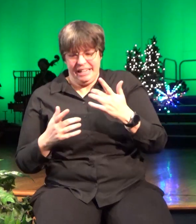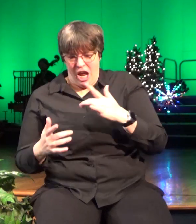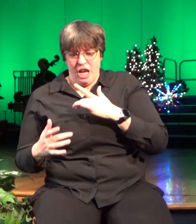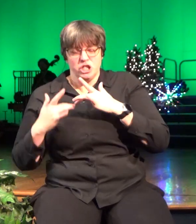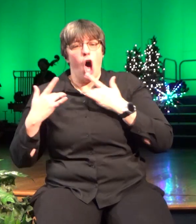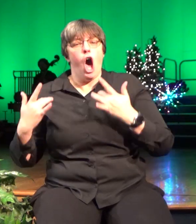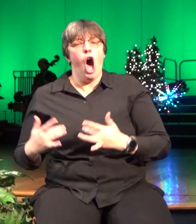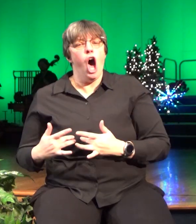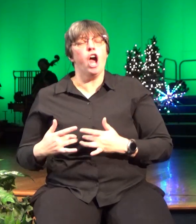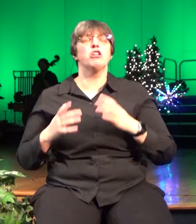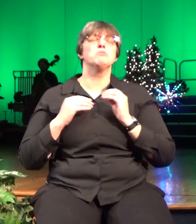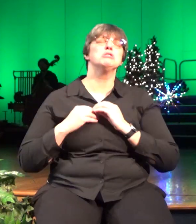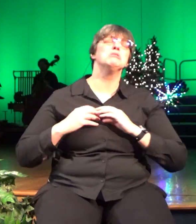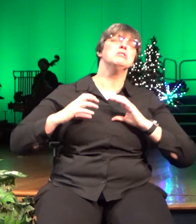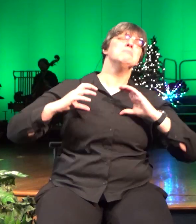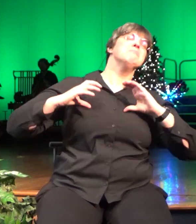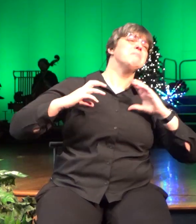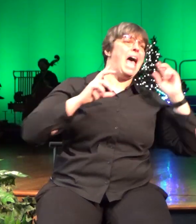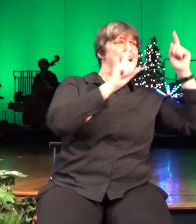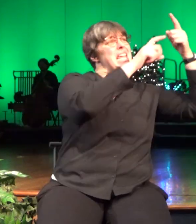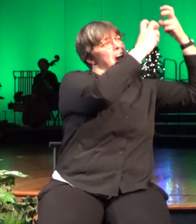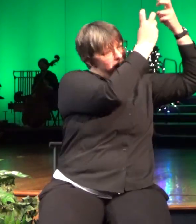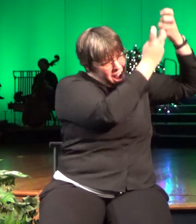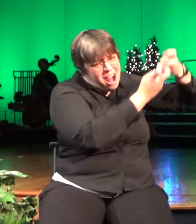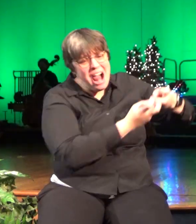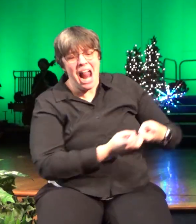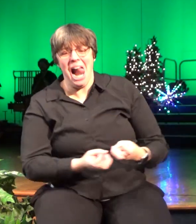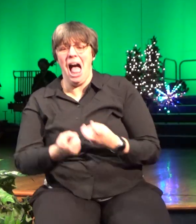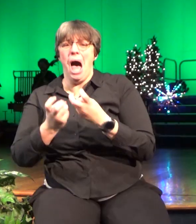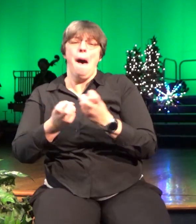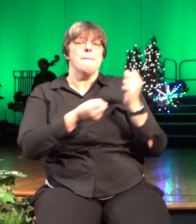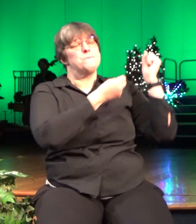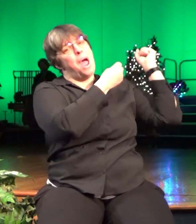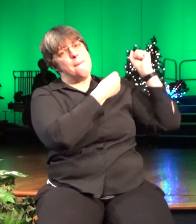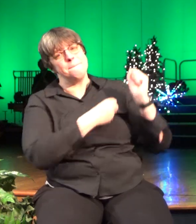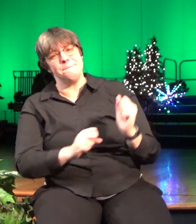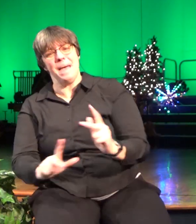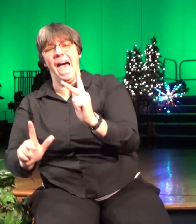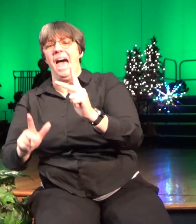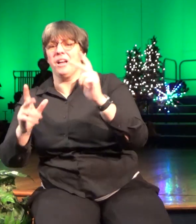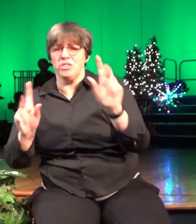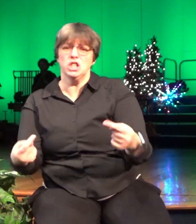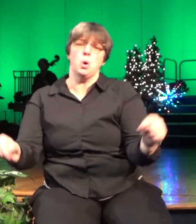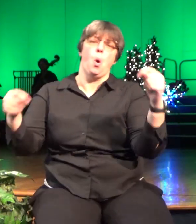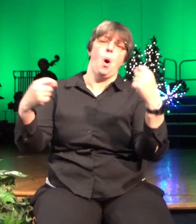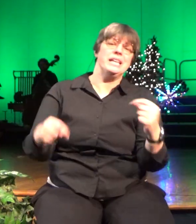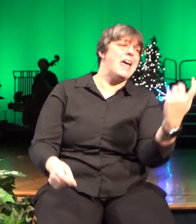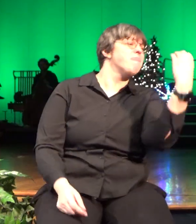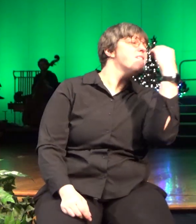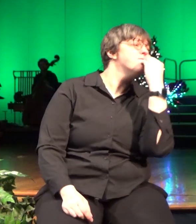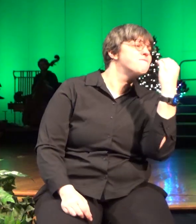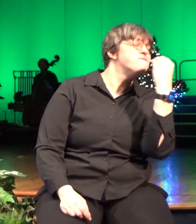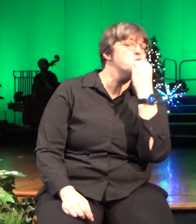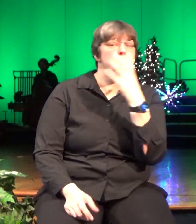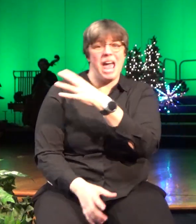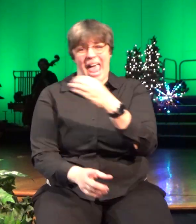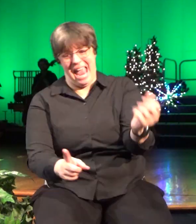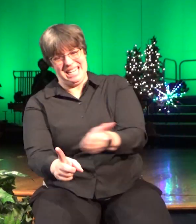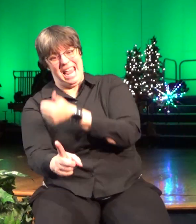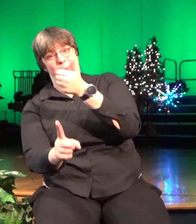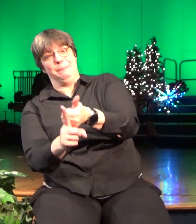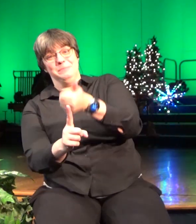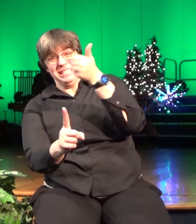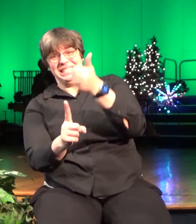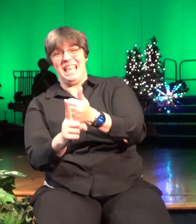his load through the bright morning night. And he brought back the toys and the food for the feast. And he himself, the